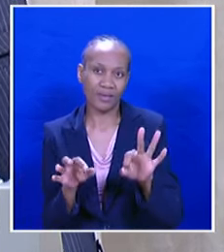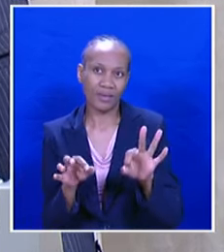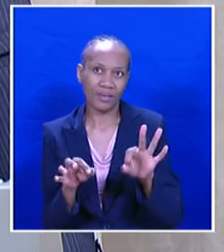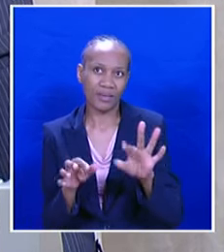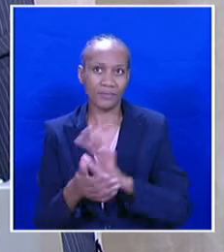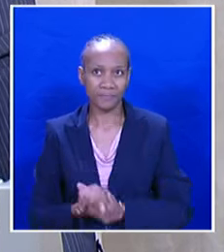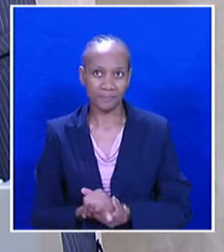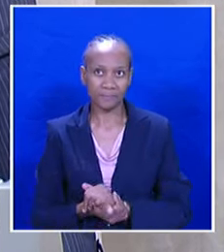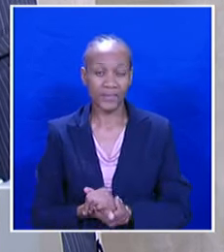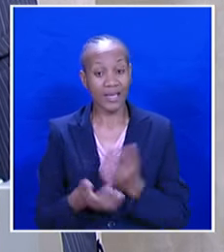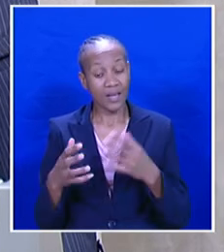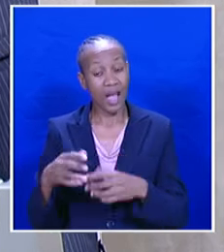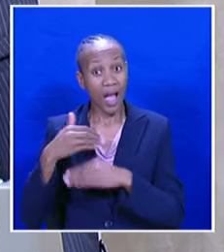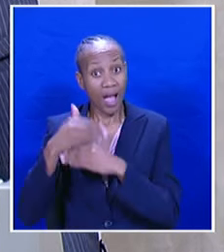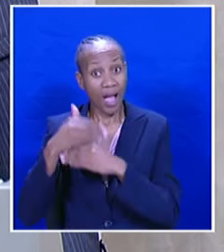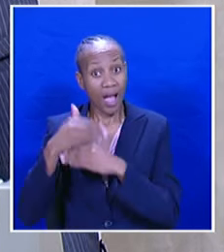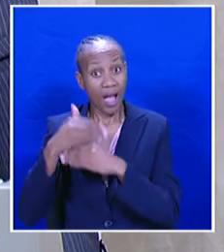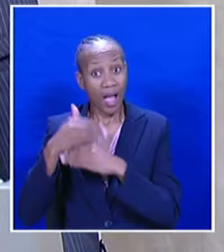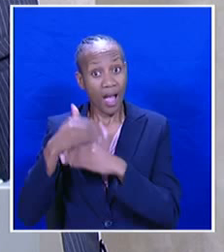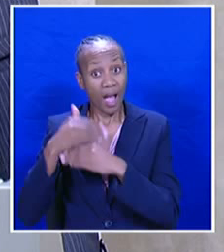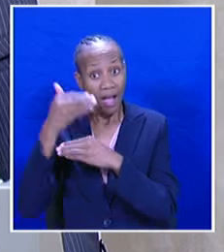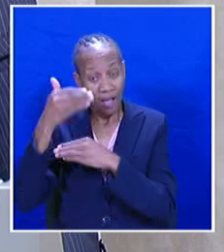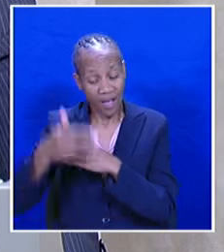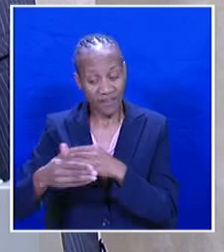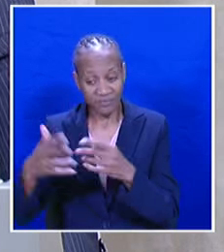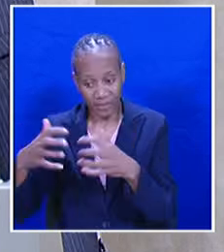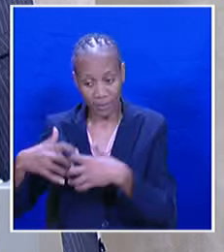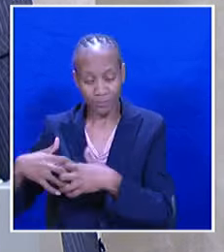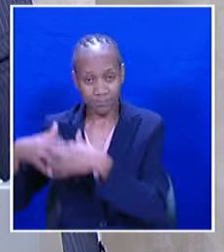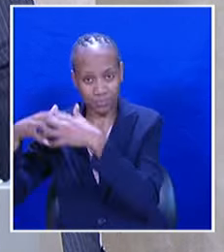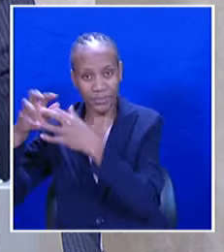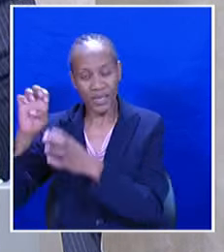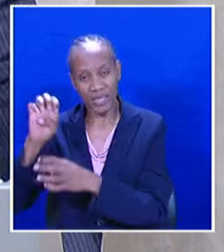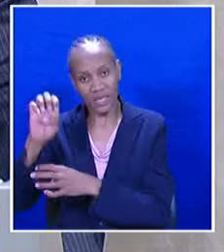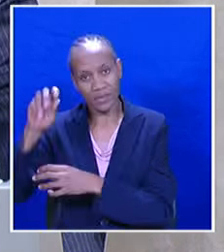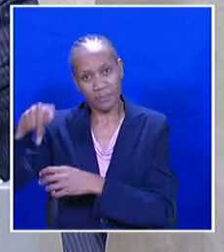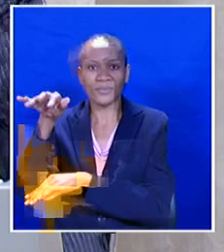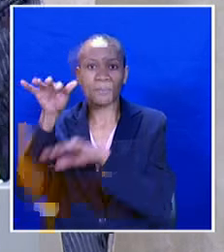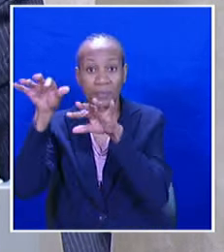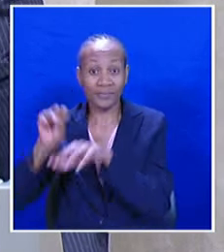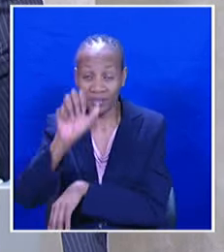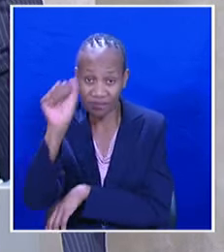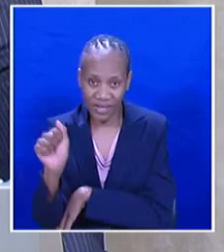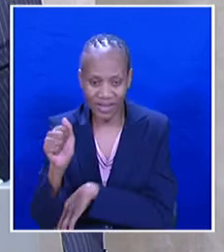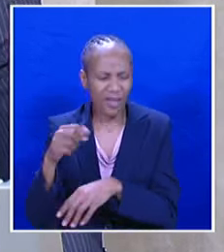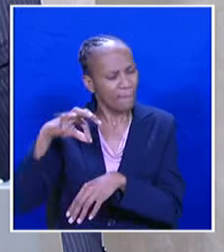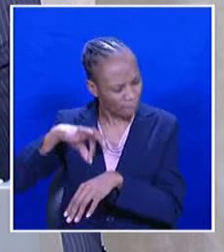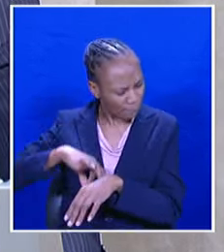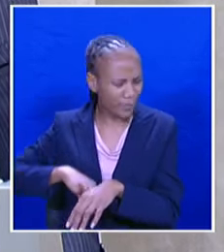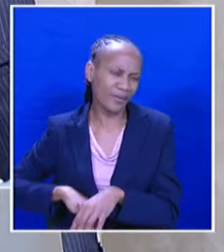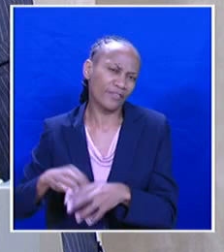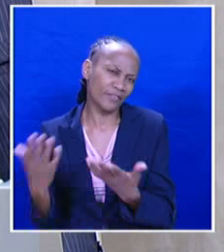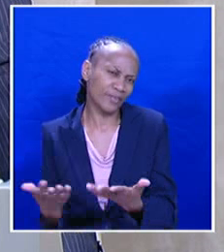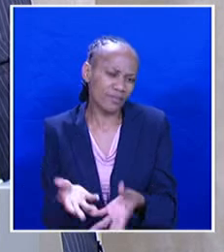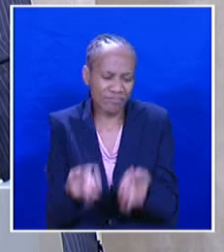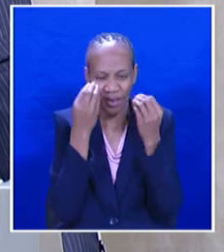EPWP, over 5 million South Africans have benefited from work opportunities